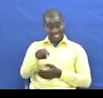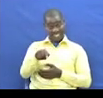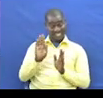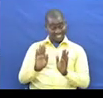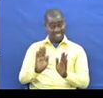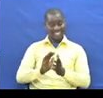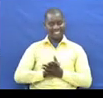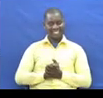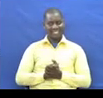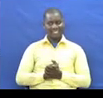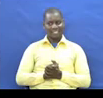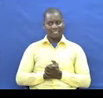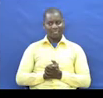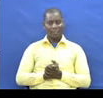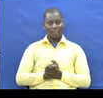You have done it, I think.